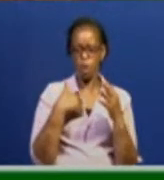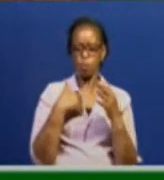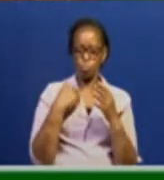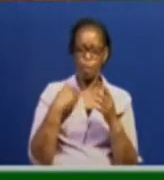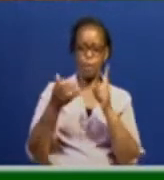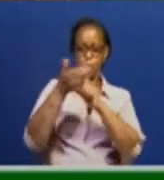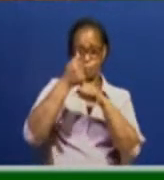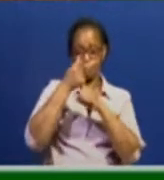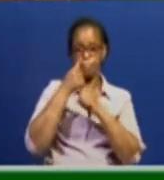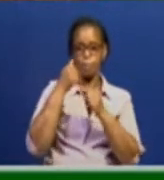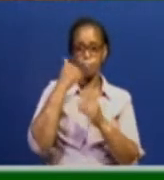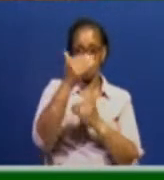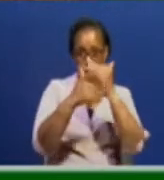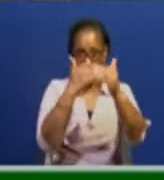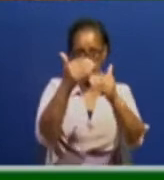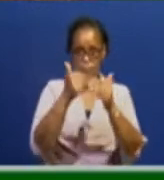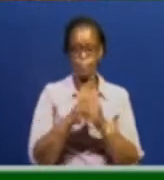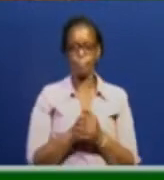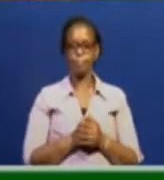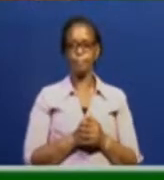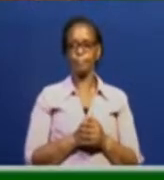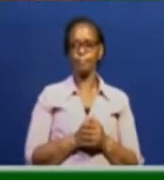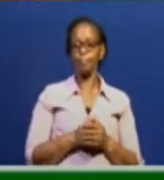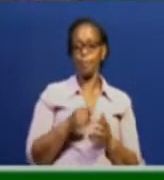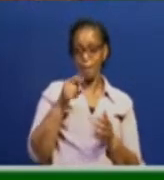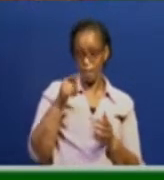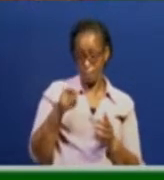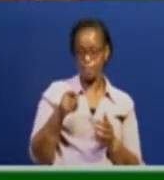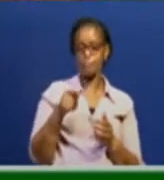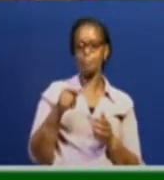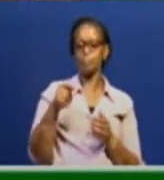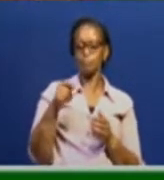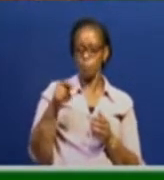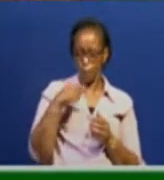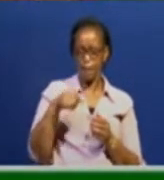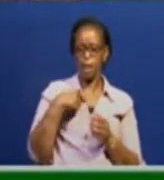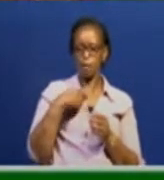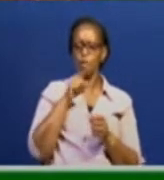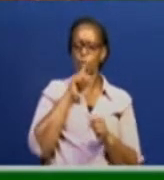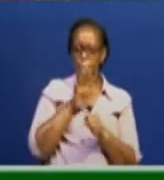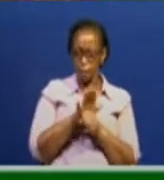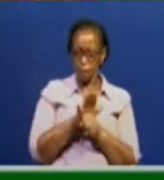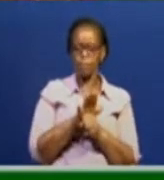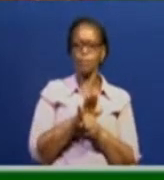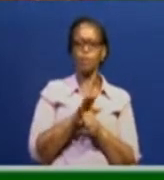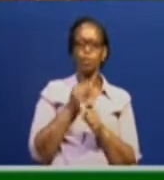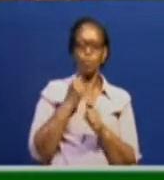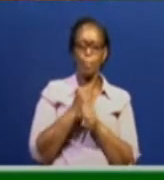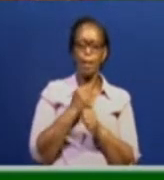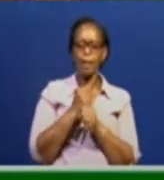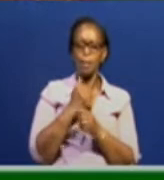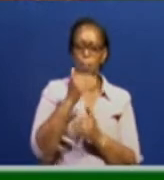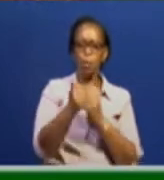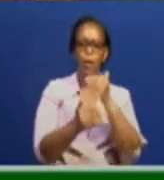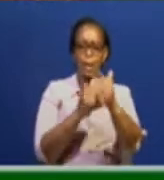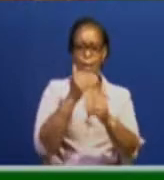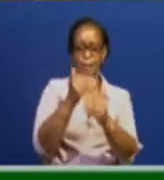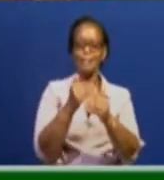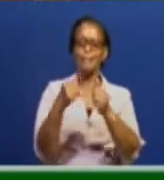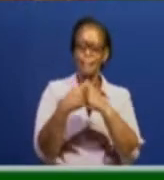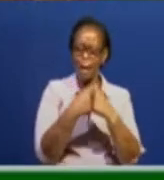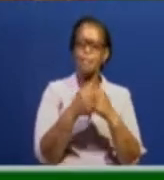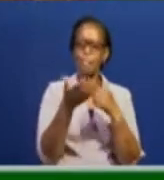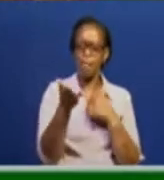progress. This is the essence of our commitment, to make progress despite challenges and